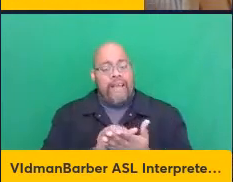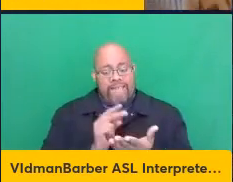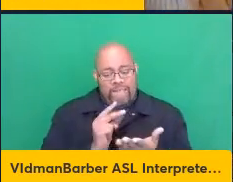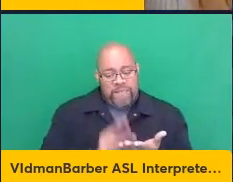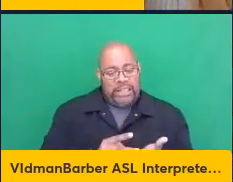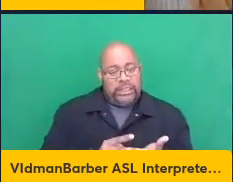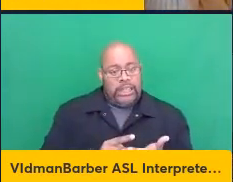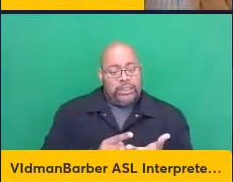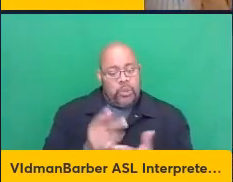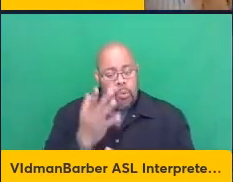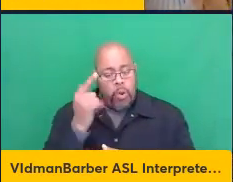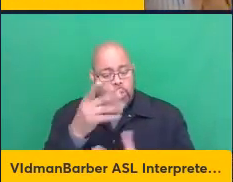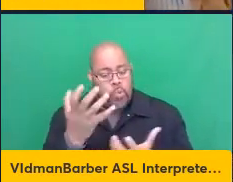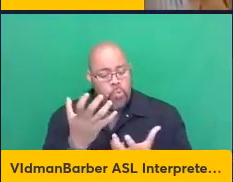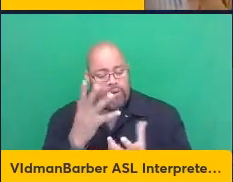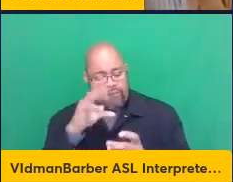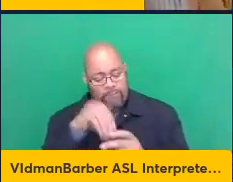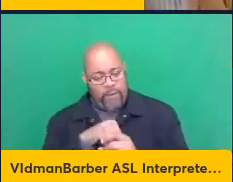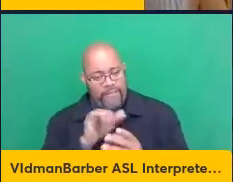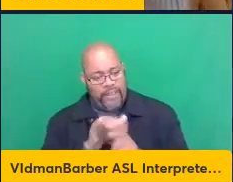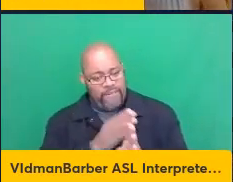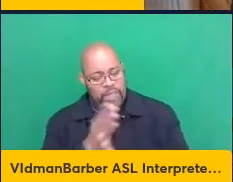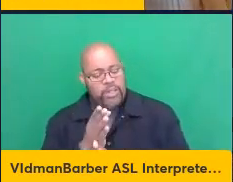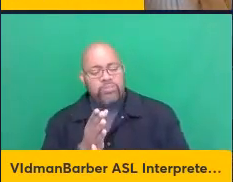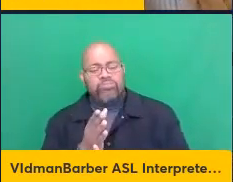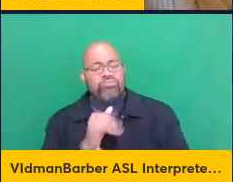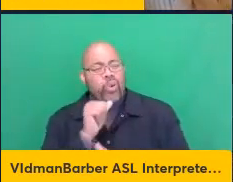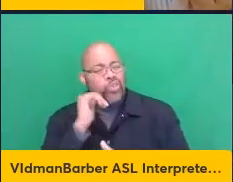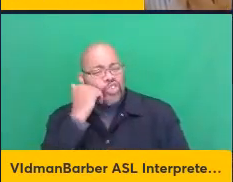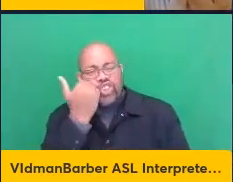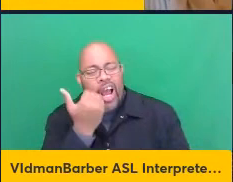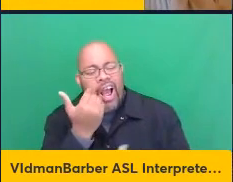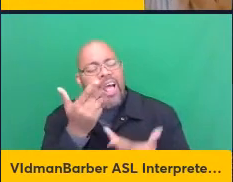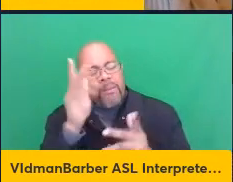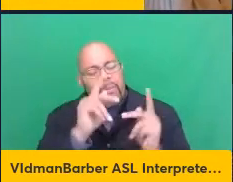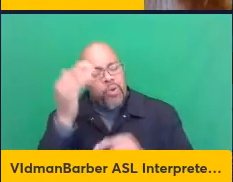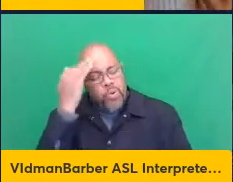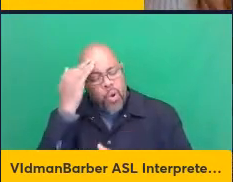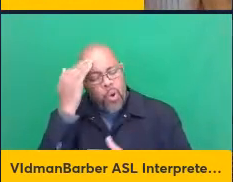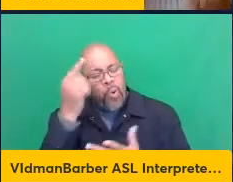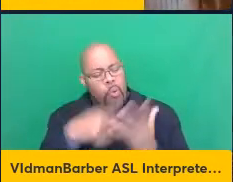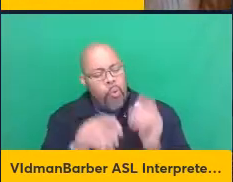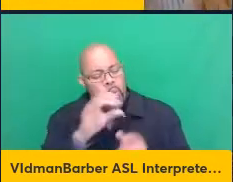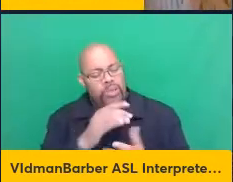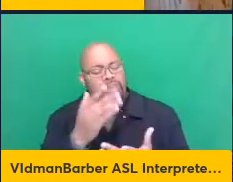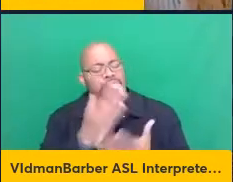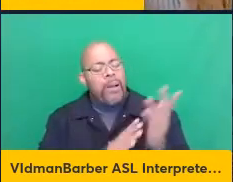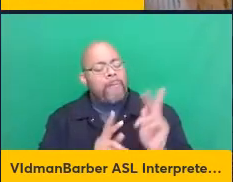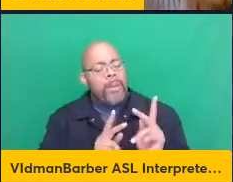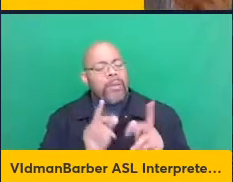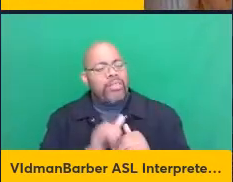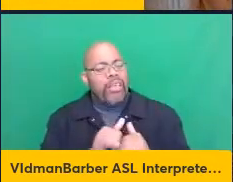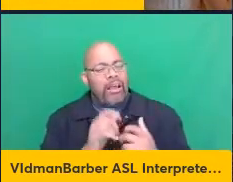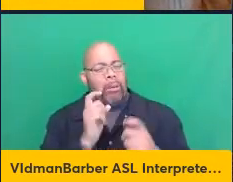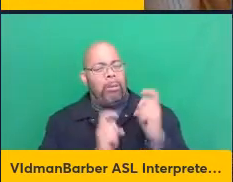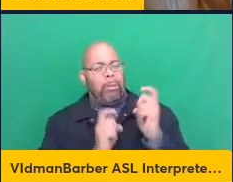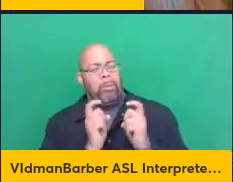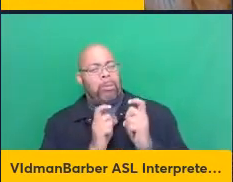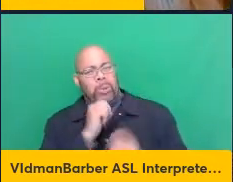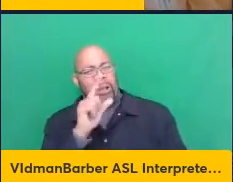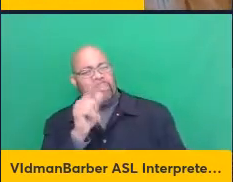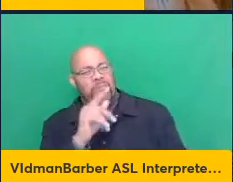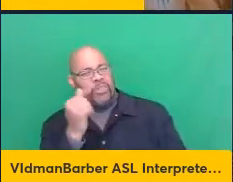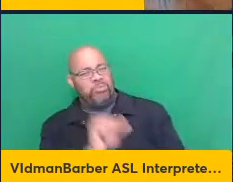validates why you want to get into this field. Don't be shy to let people know that you're looking. There are some people that frown on that, like, don't ask people